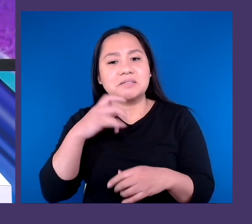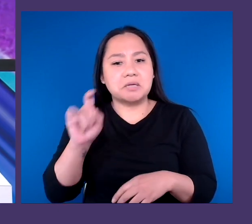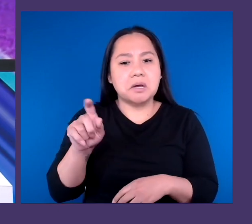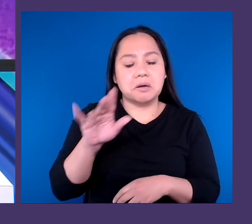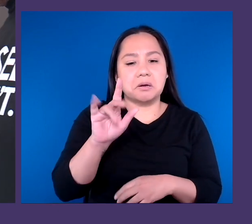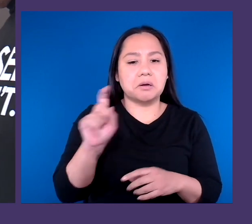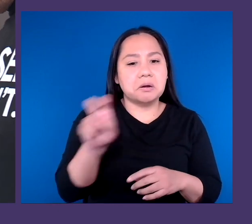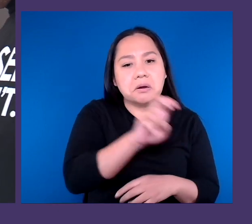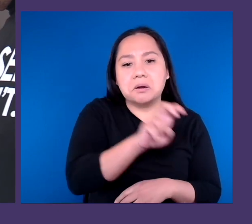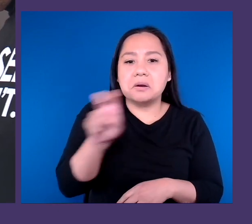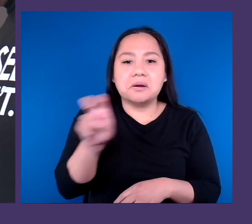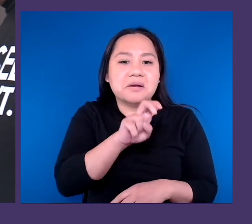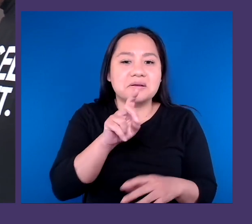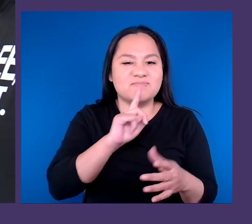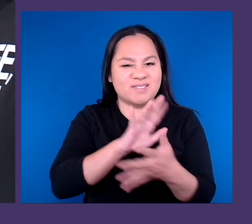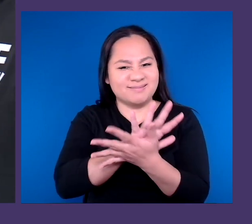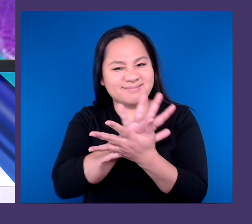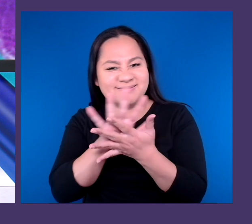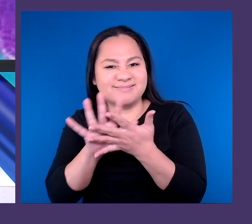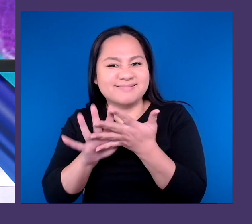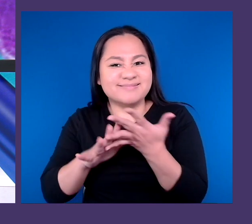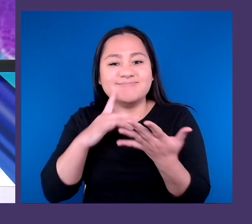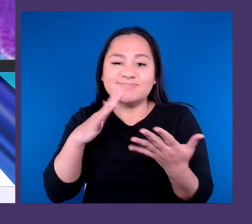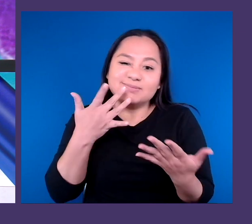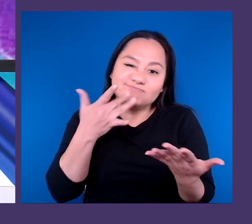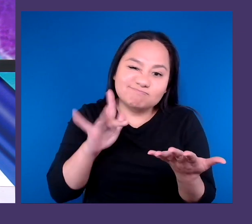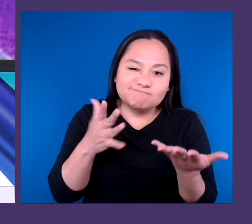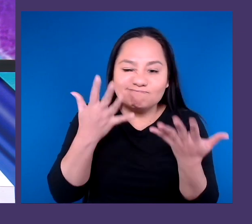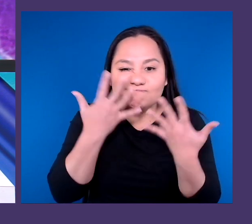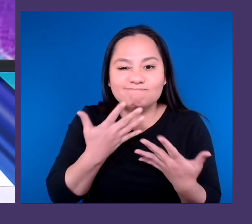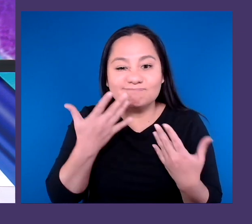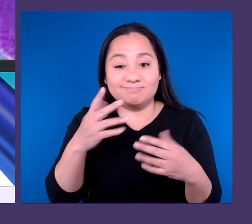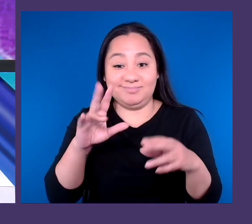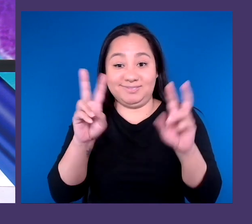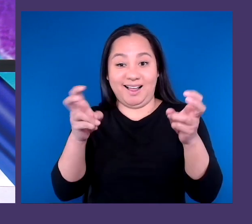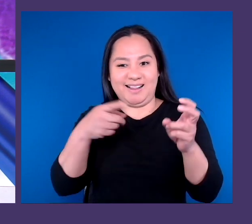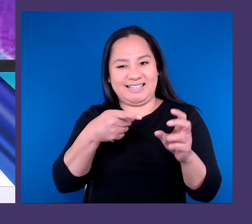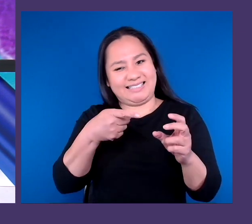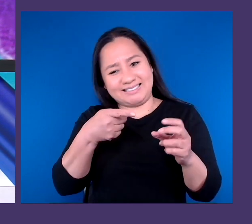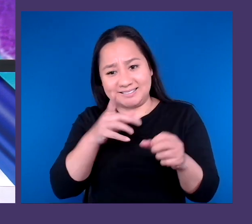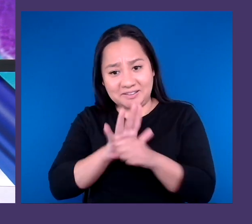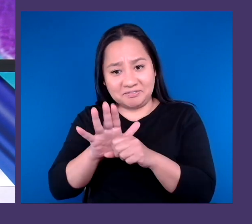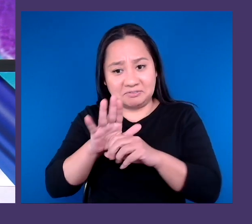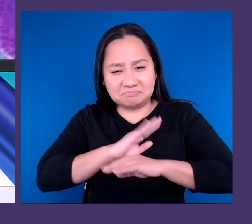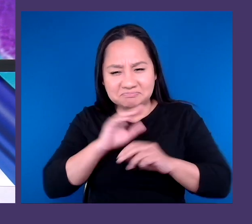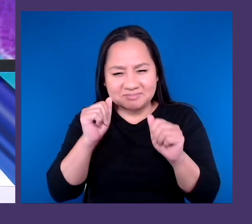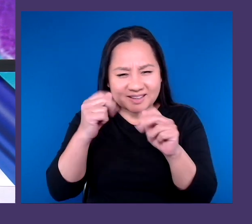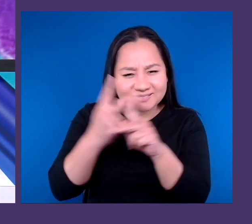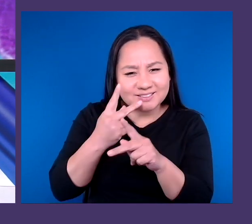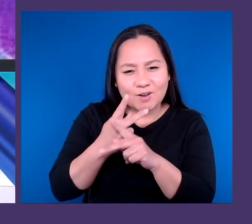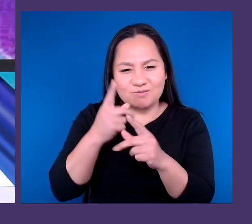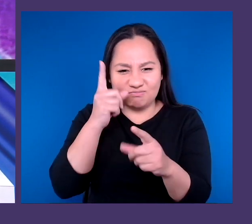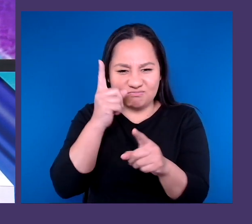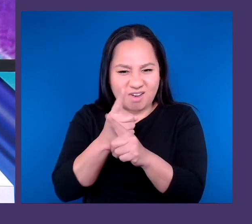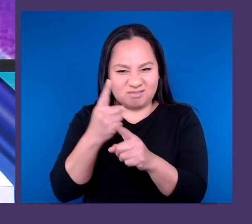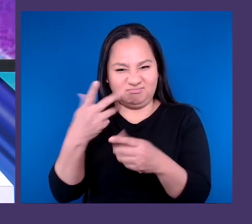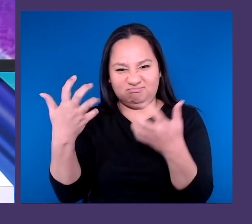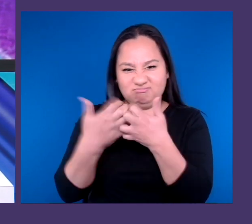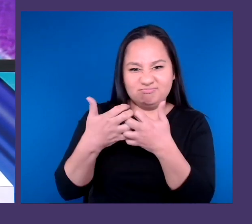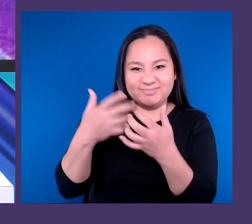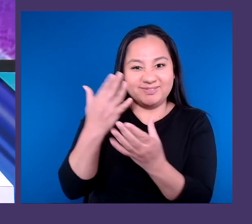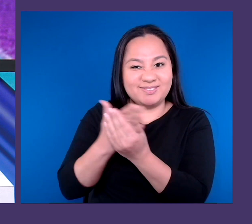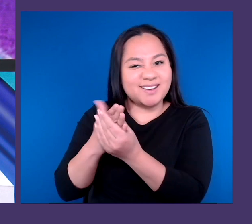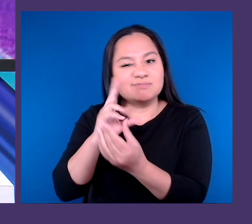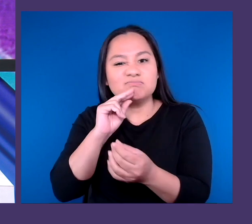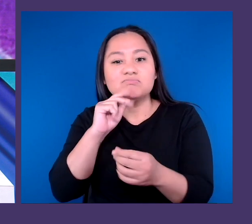enough to figure out if it's the right file. Yeah. So that summary really comes in handy. Yep, massively helpful. Yeah. Next is around content